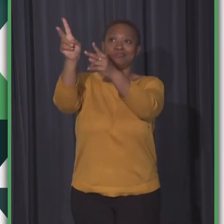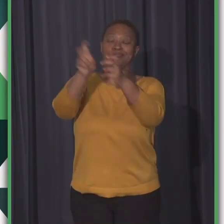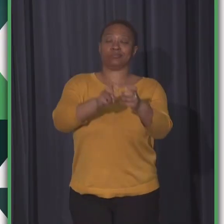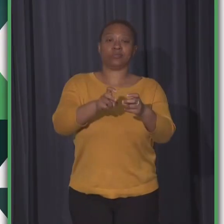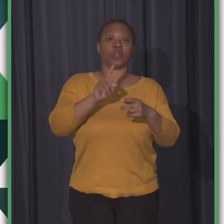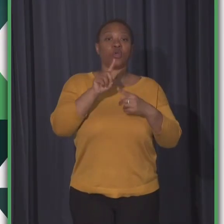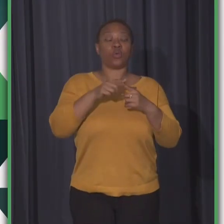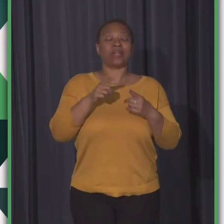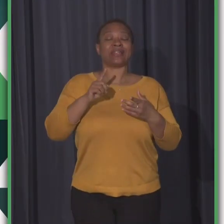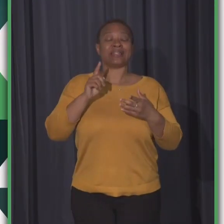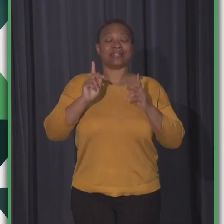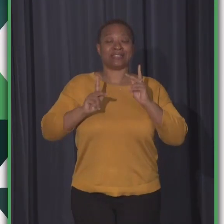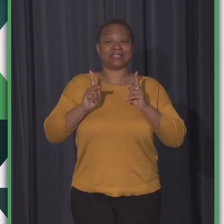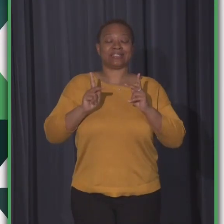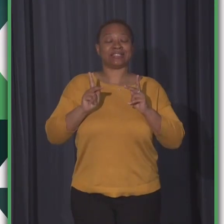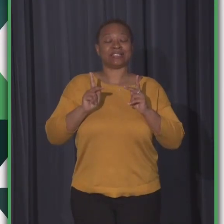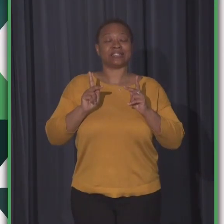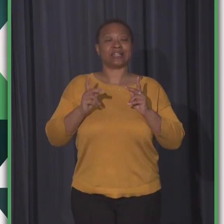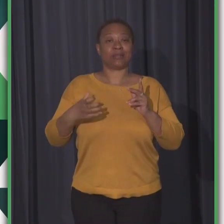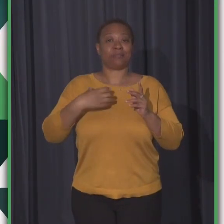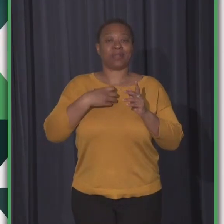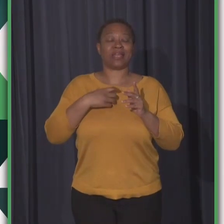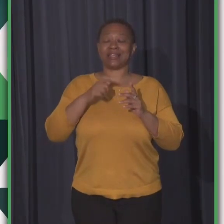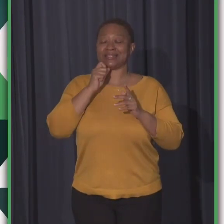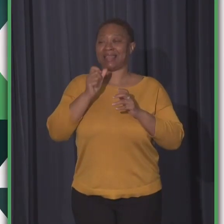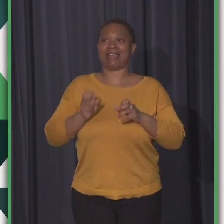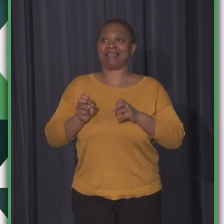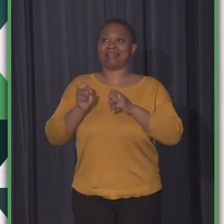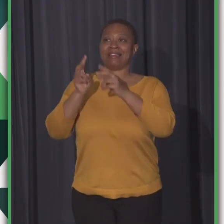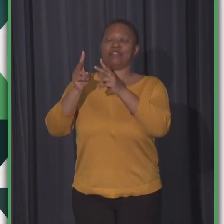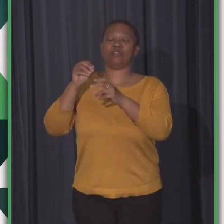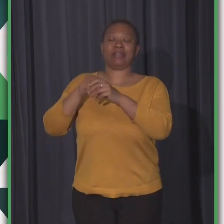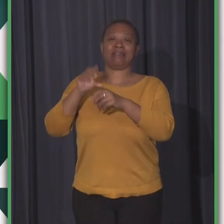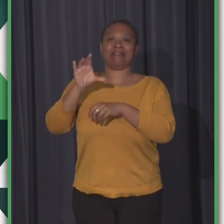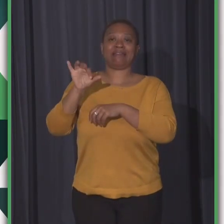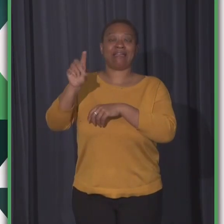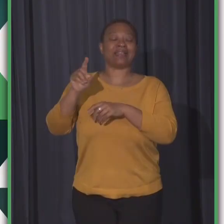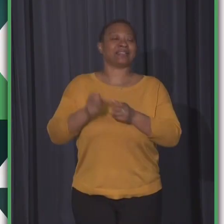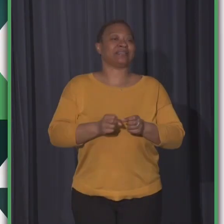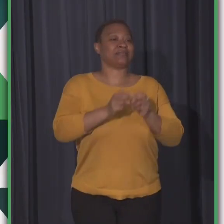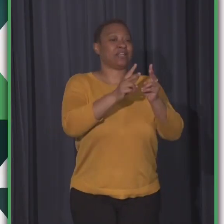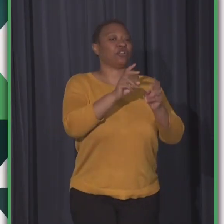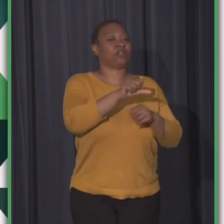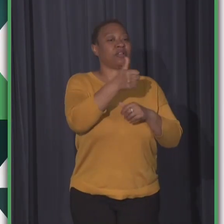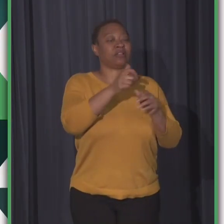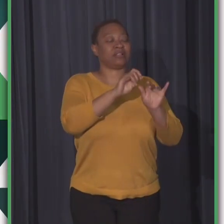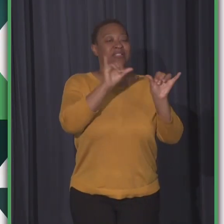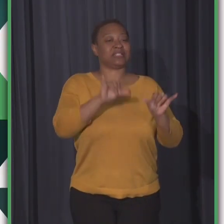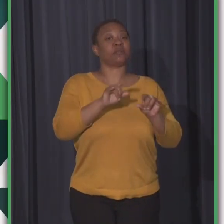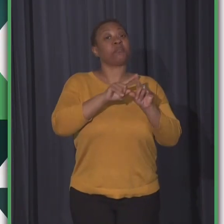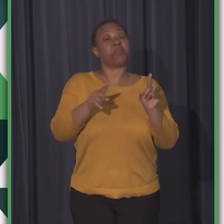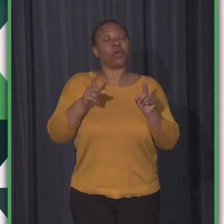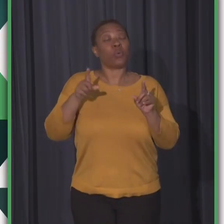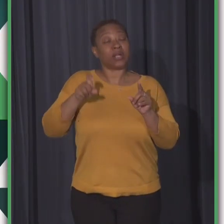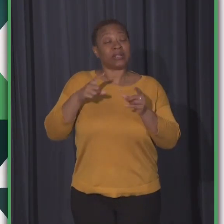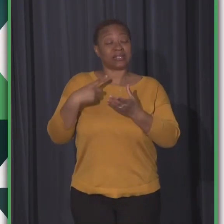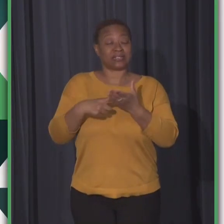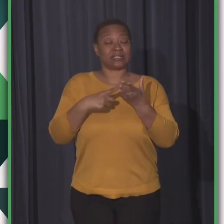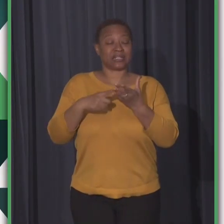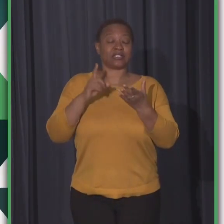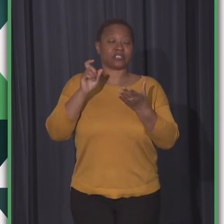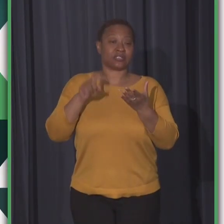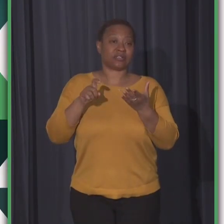in, that's not entered into CAD, that's entered into MAS. So they're two different systems, but it is certainly a discussion we need to have, and we will have very